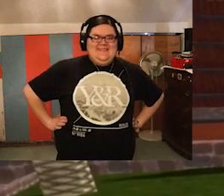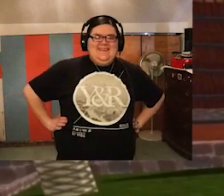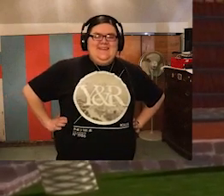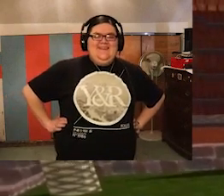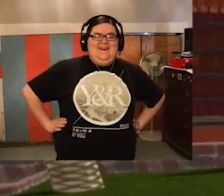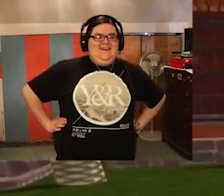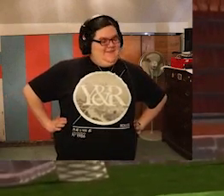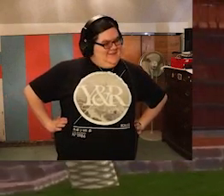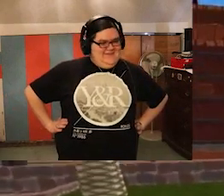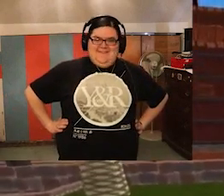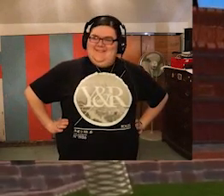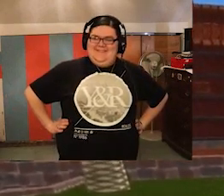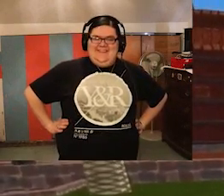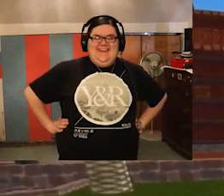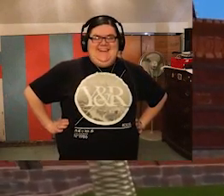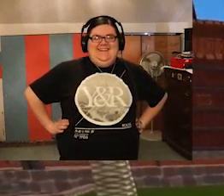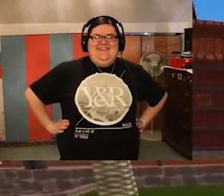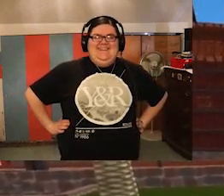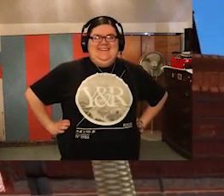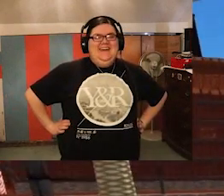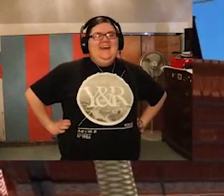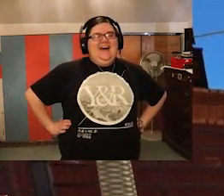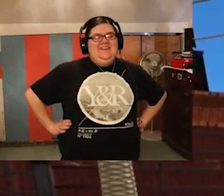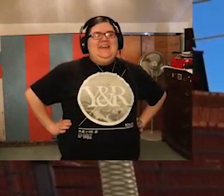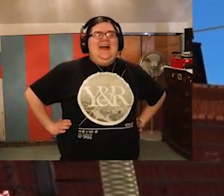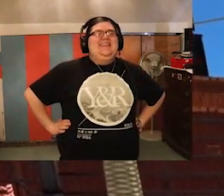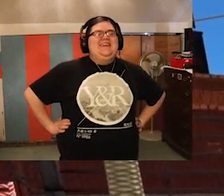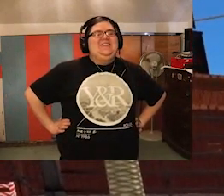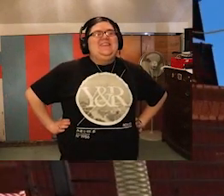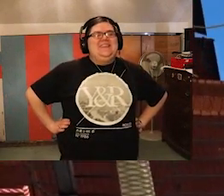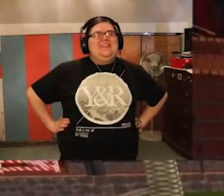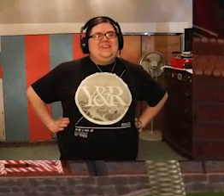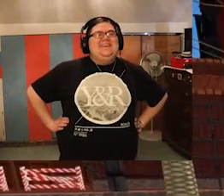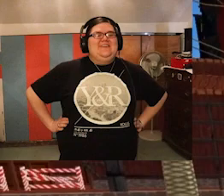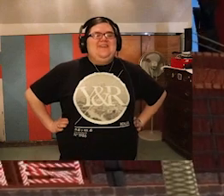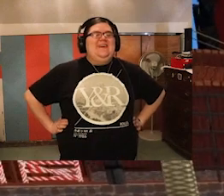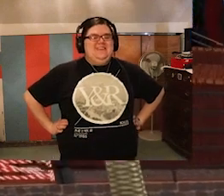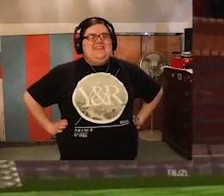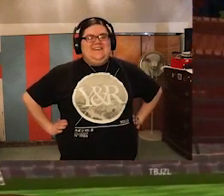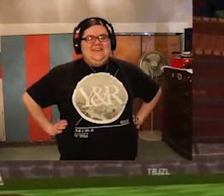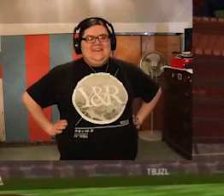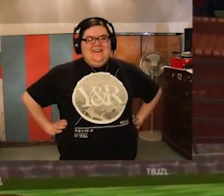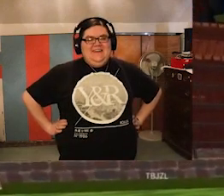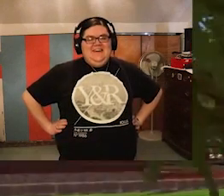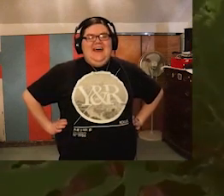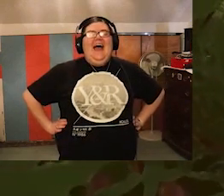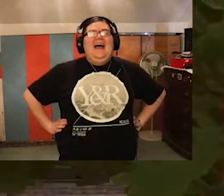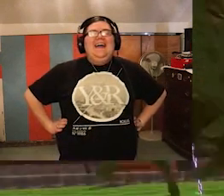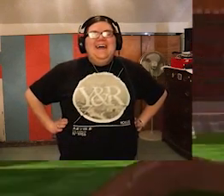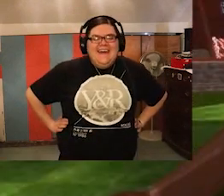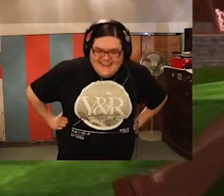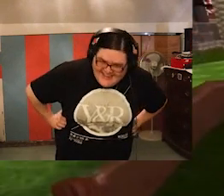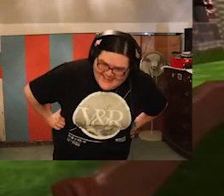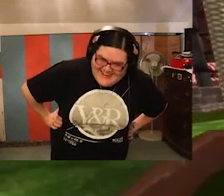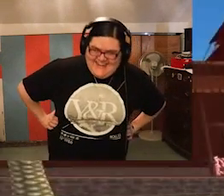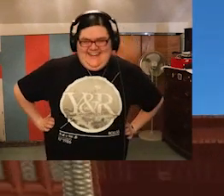like that. Oh, too little power. You died. Okay, I think it's Ethan that's going to get rage. The lobby. I'm